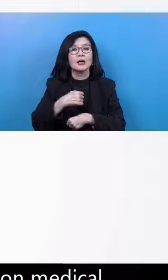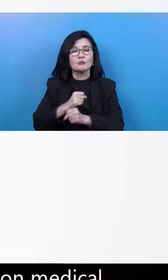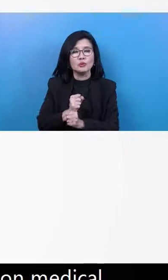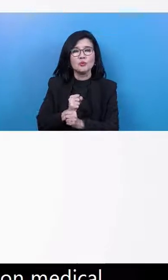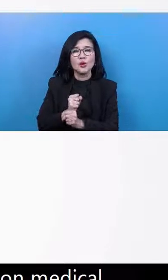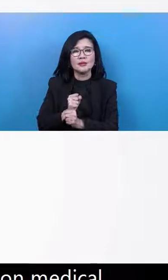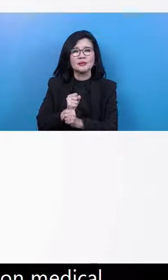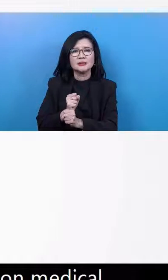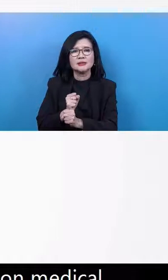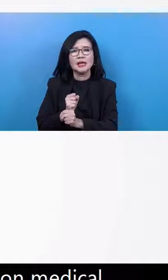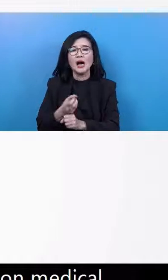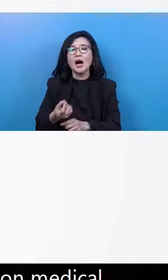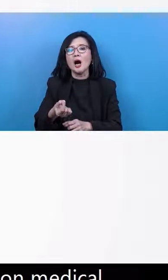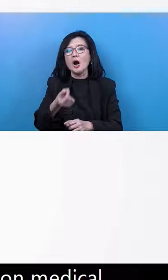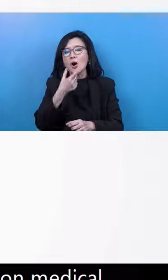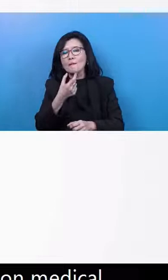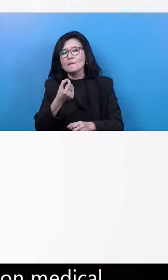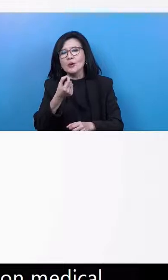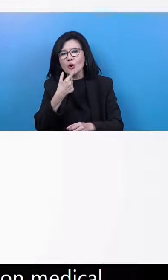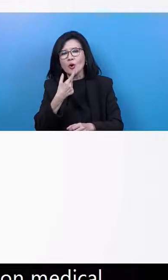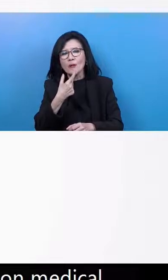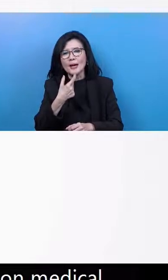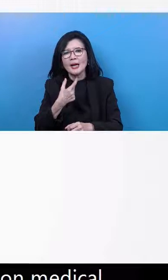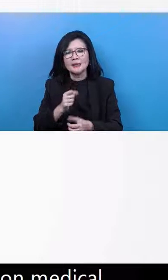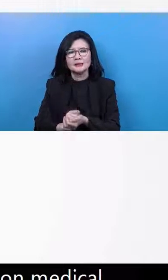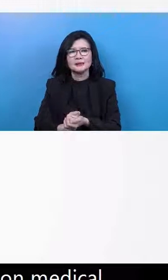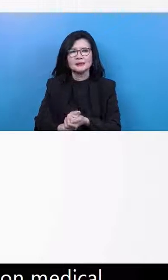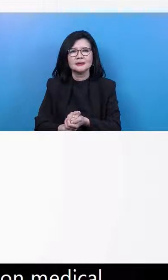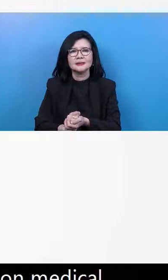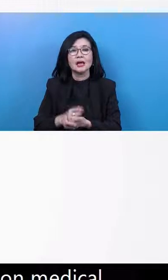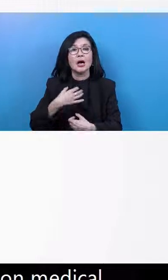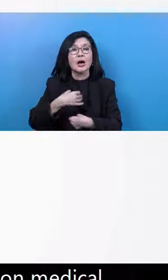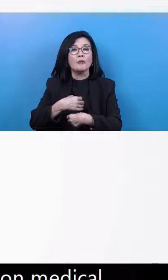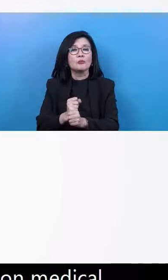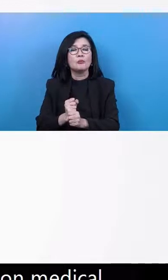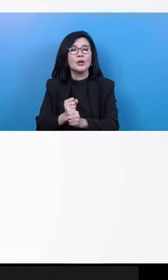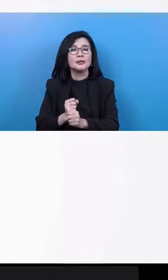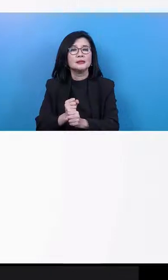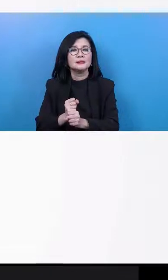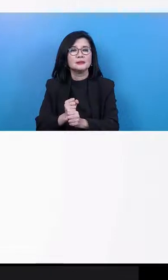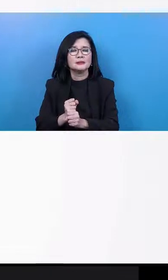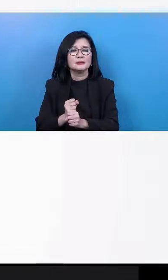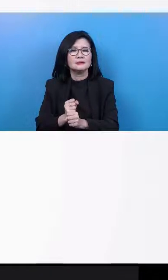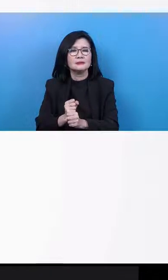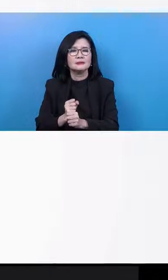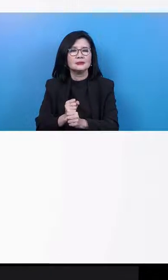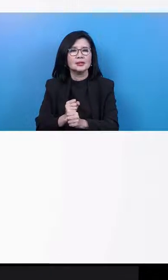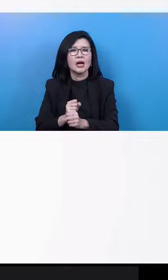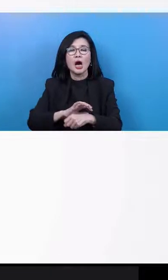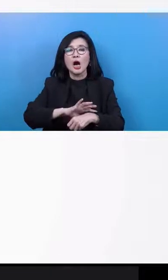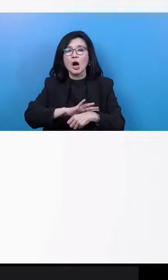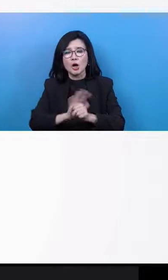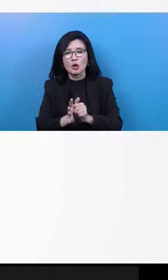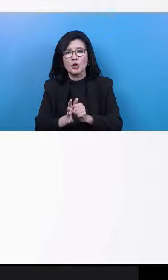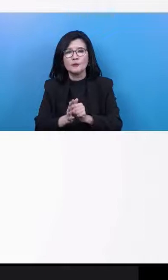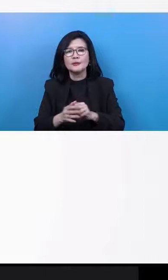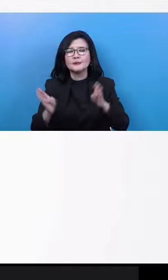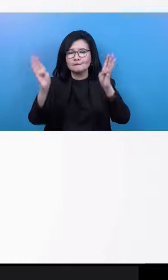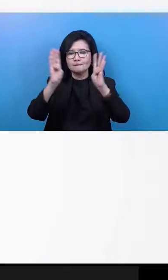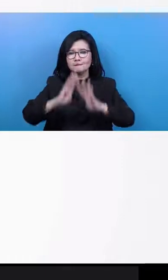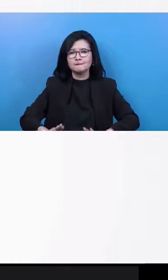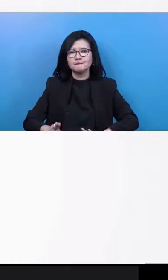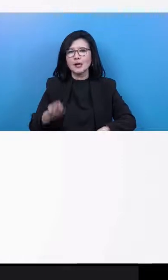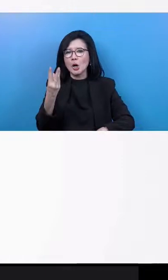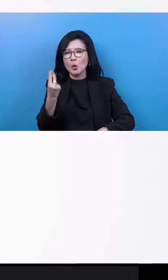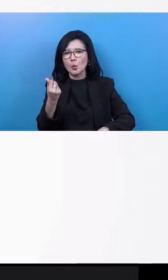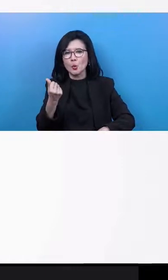establishment of the COVID-19 ASEAN Response Fund. I would also like to share that we have also signed